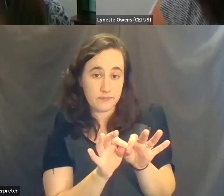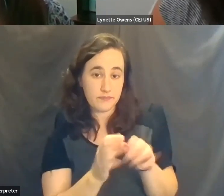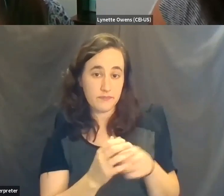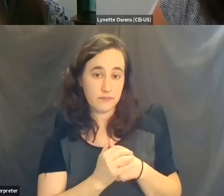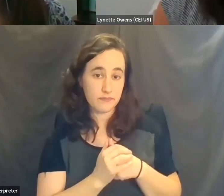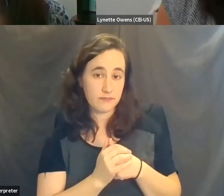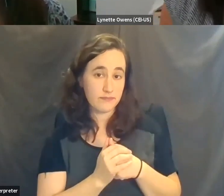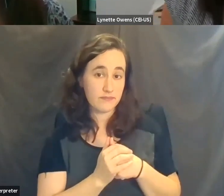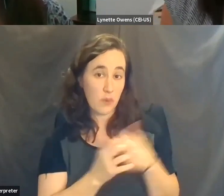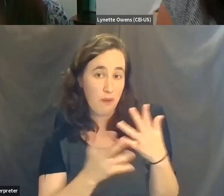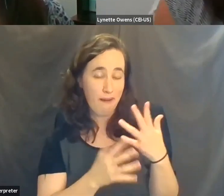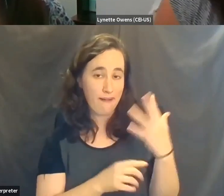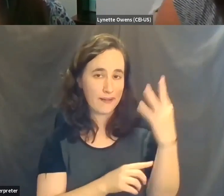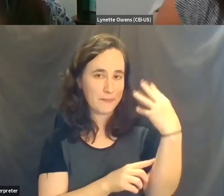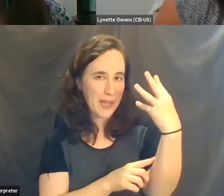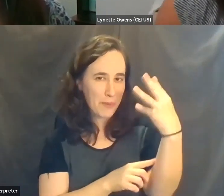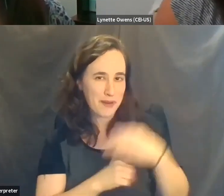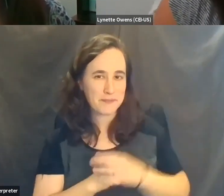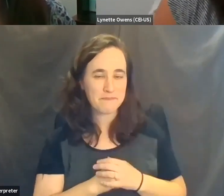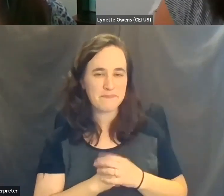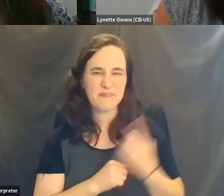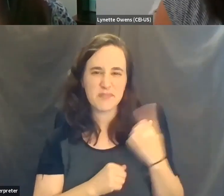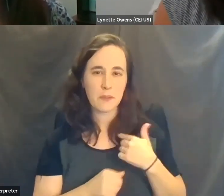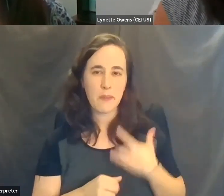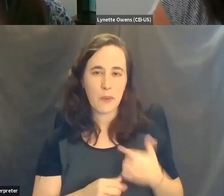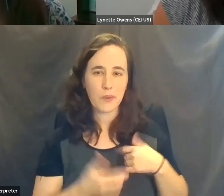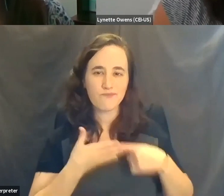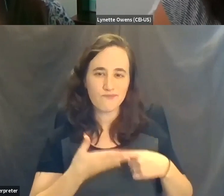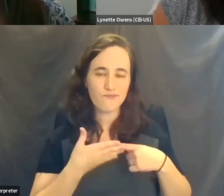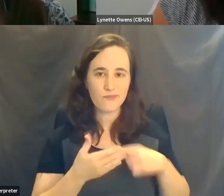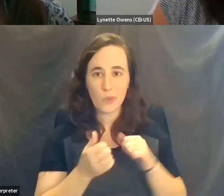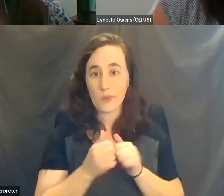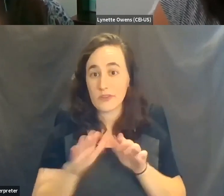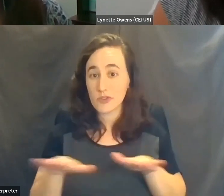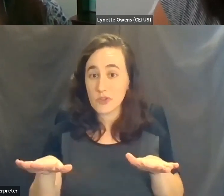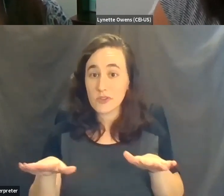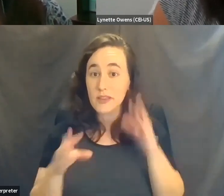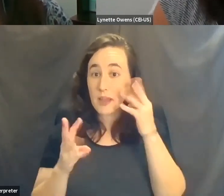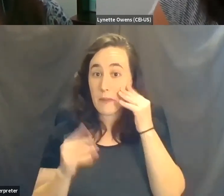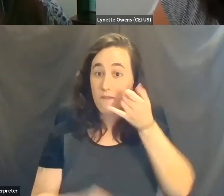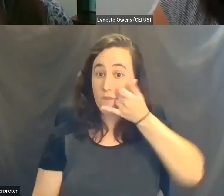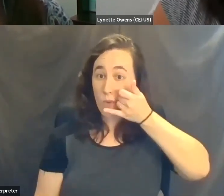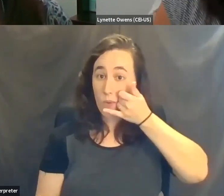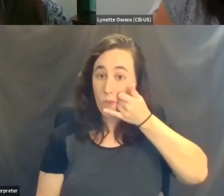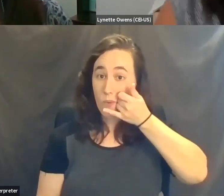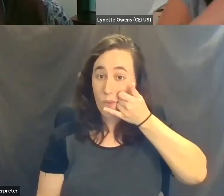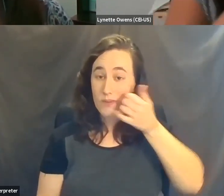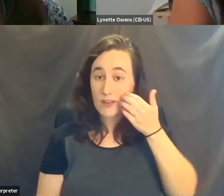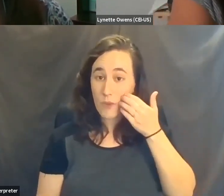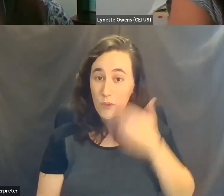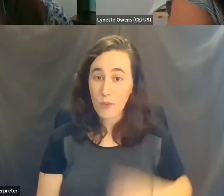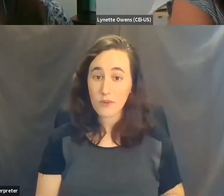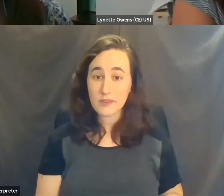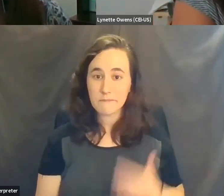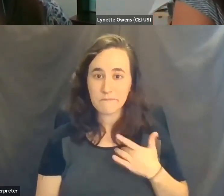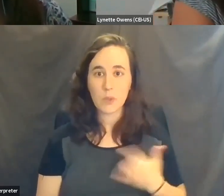camera. And it's something we talk about when we talk to kids about cell phones. A lot of what we talk about is really focused